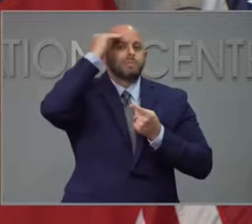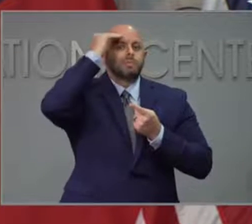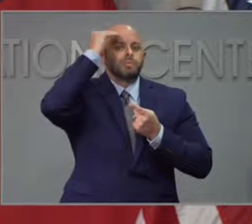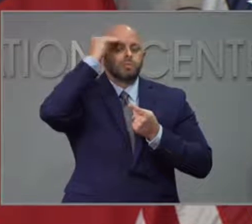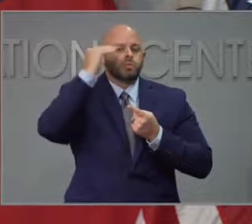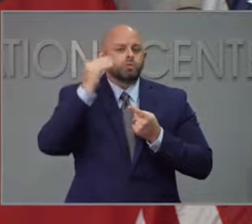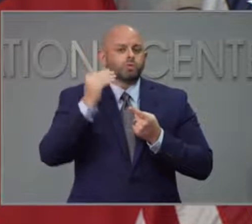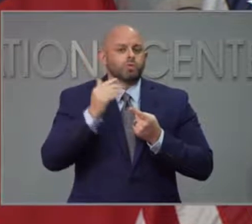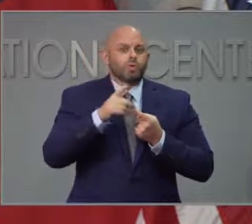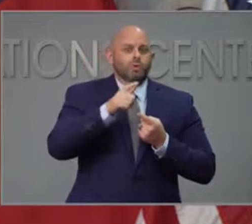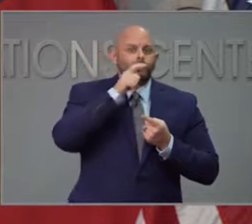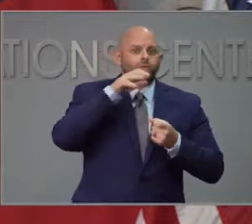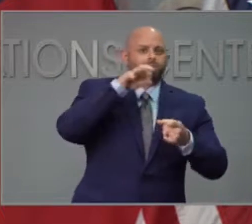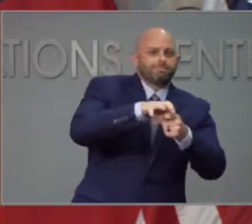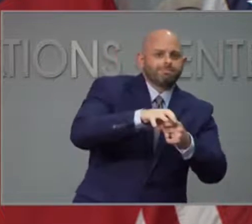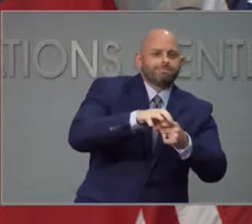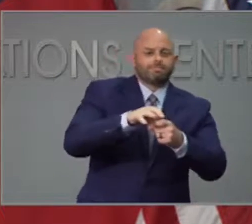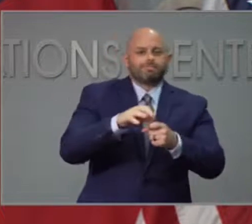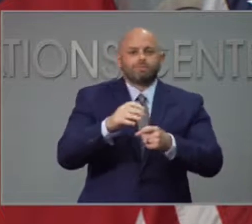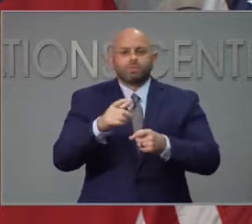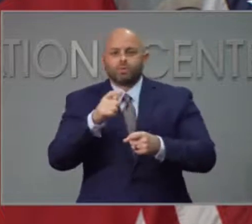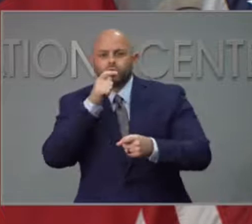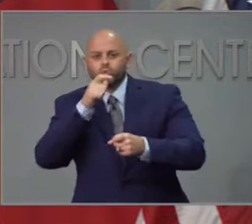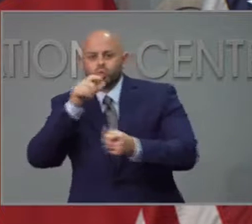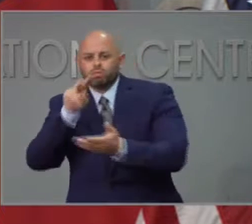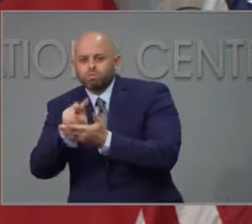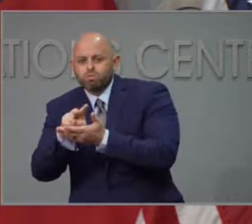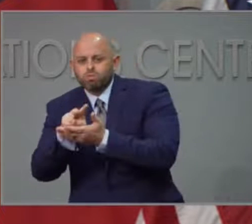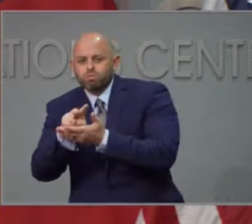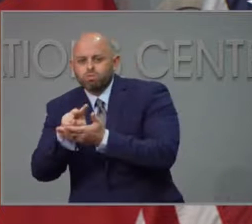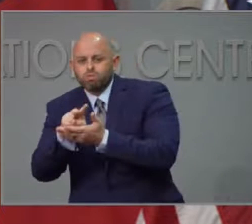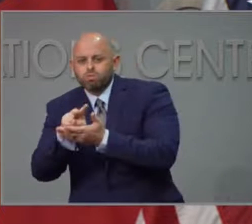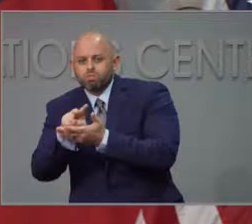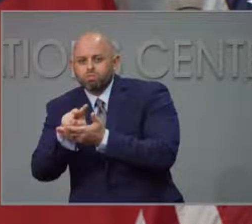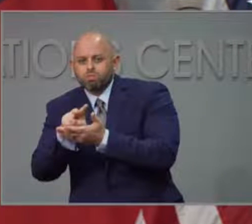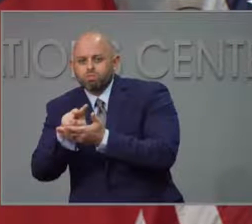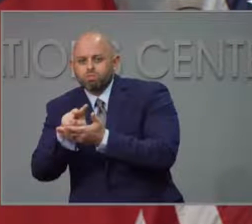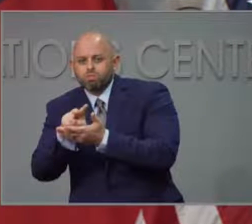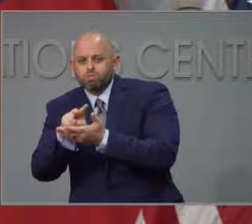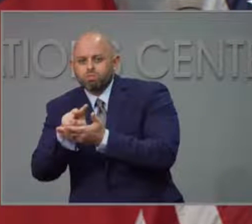to get some results of tonight's race?